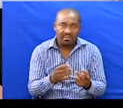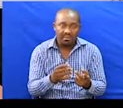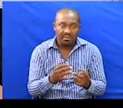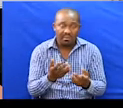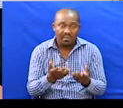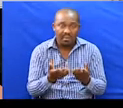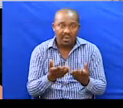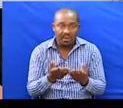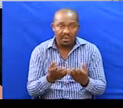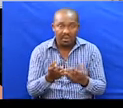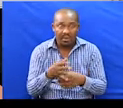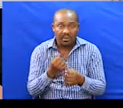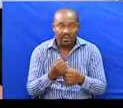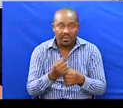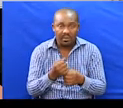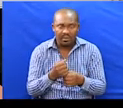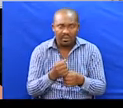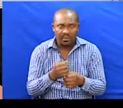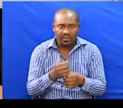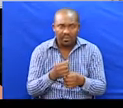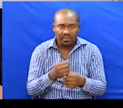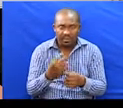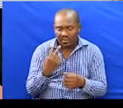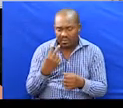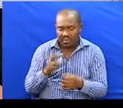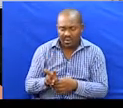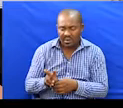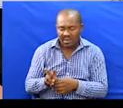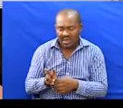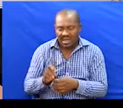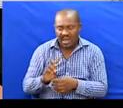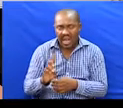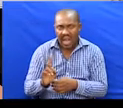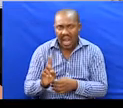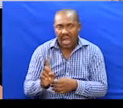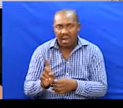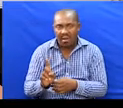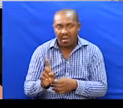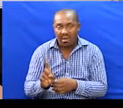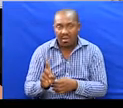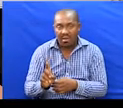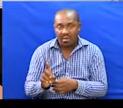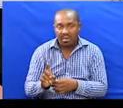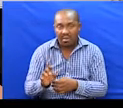Get time to observe what characters, maybe the color of the fur of the